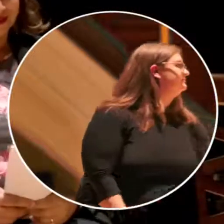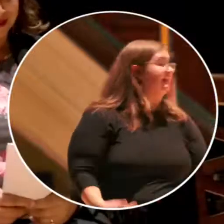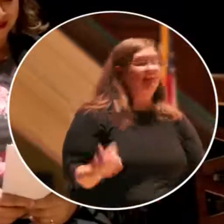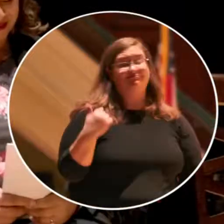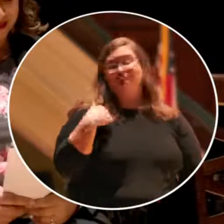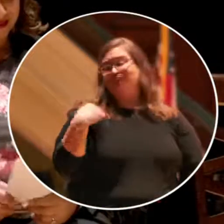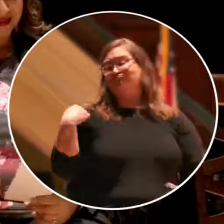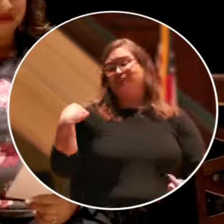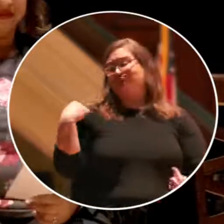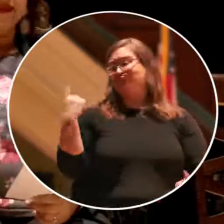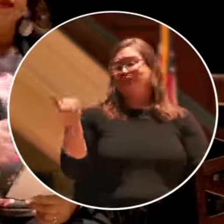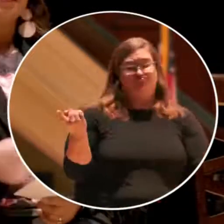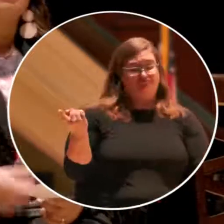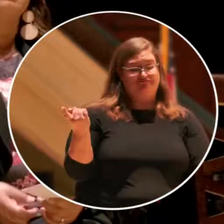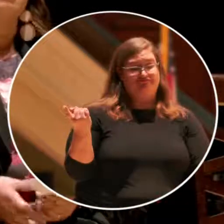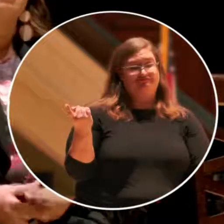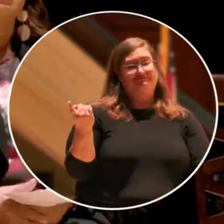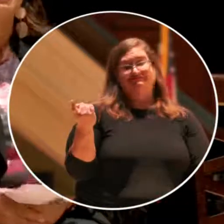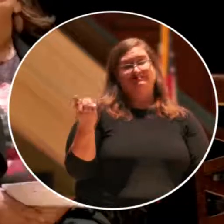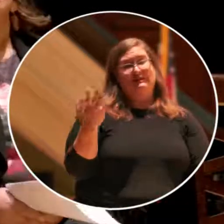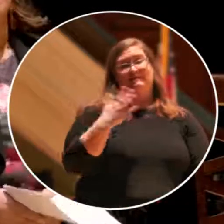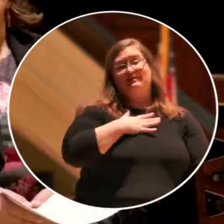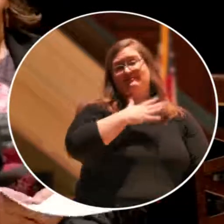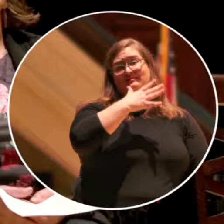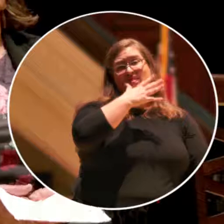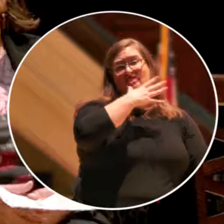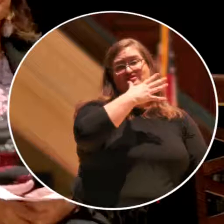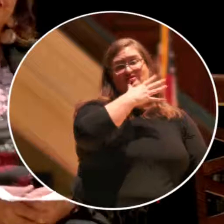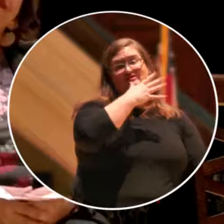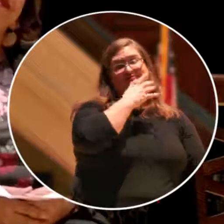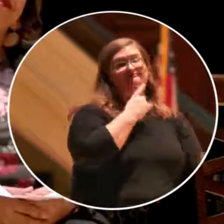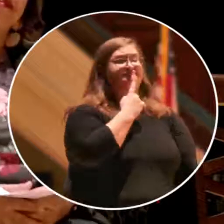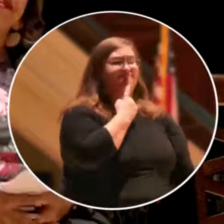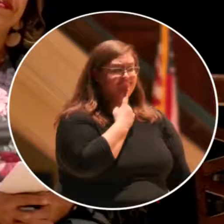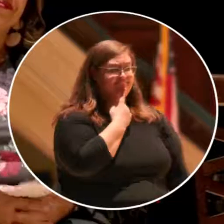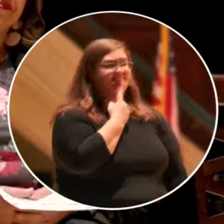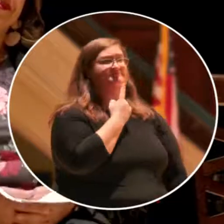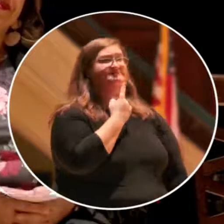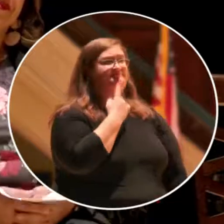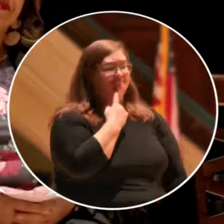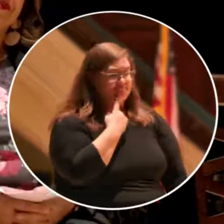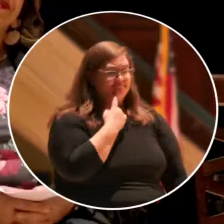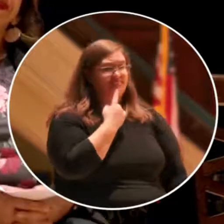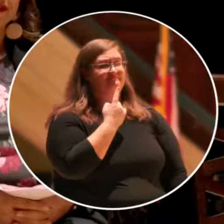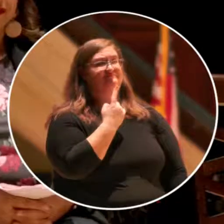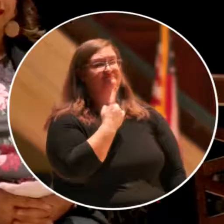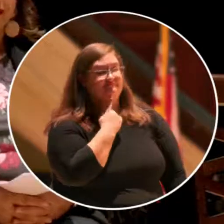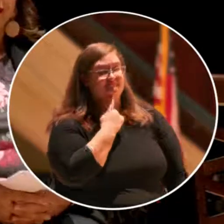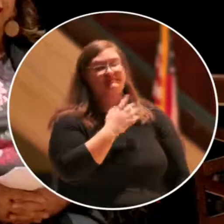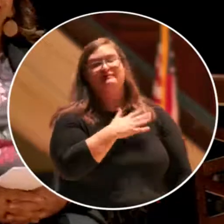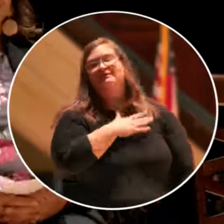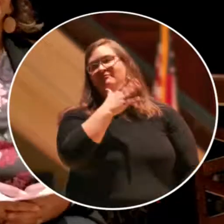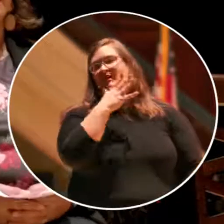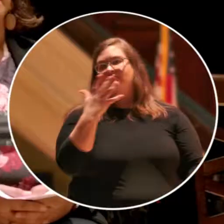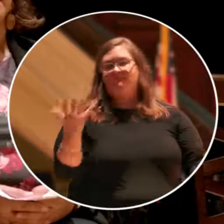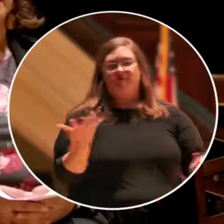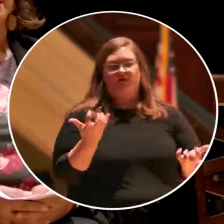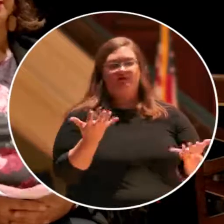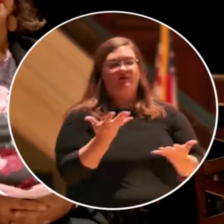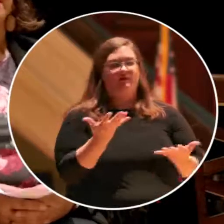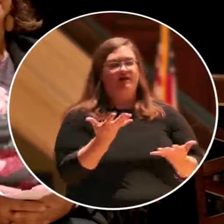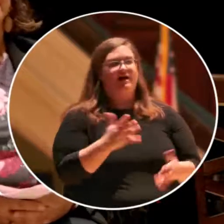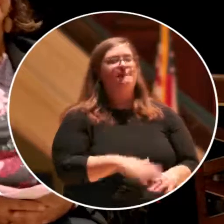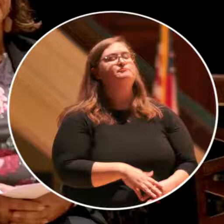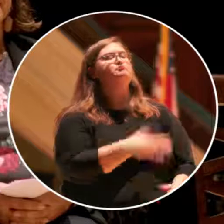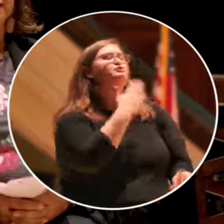I've always disappointed my mother. My mother wanted a sweet, docile child. She